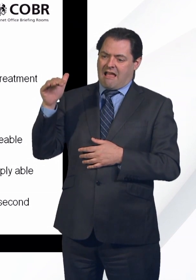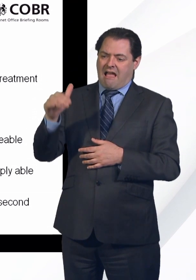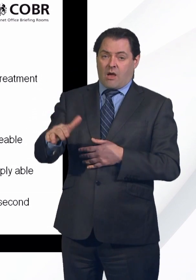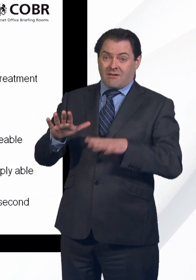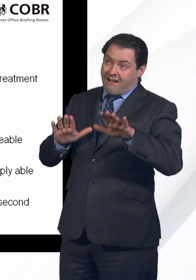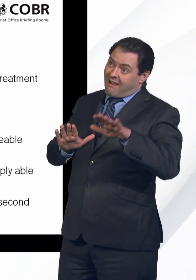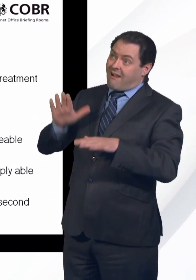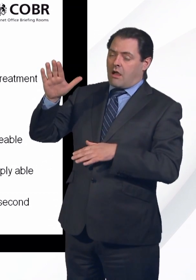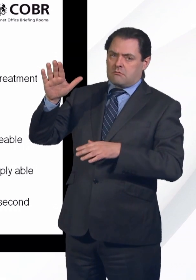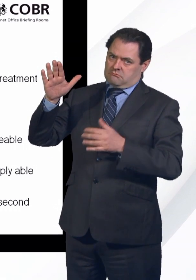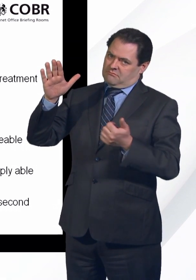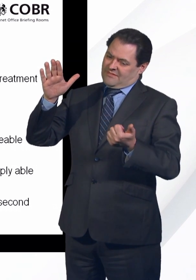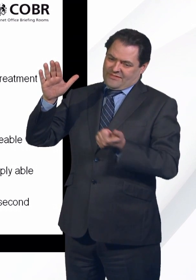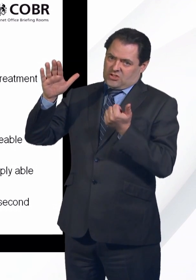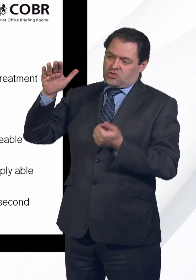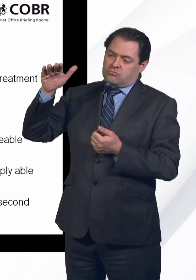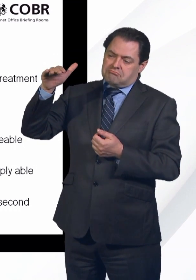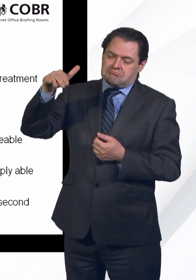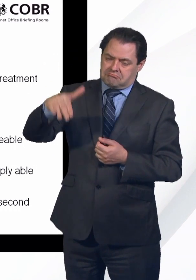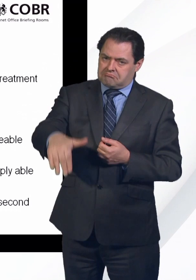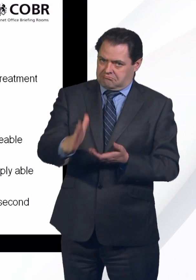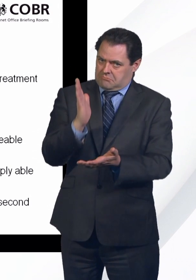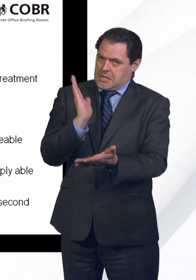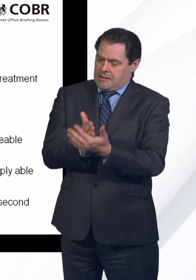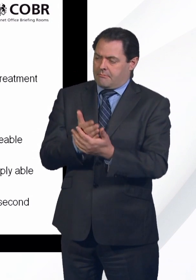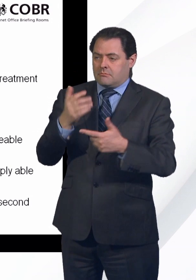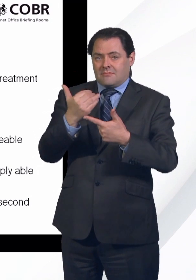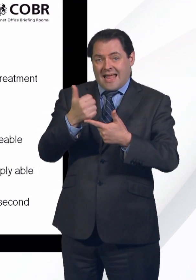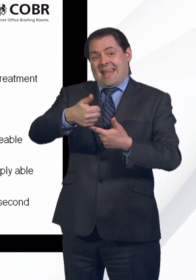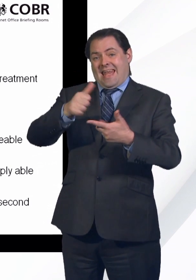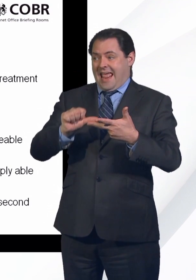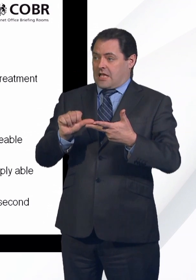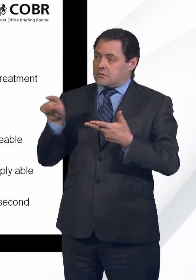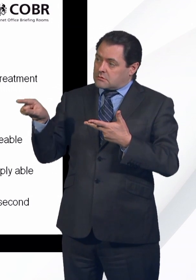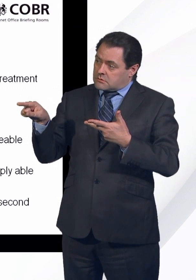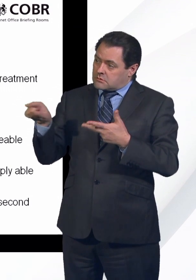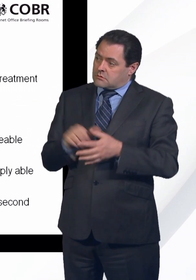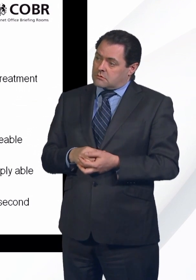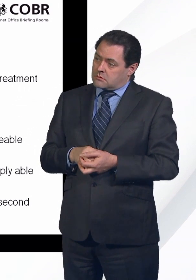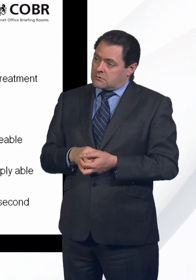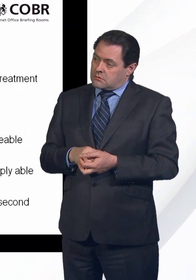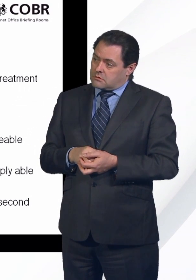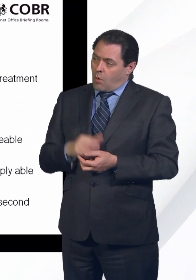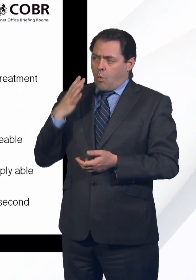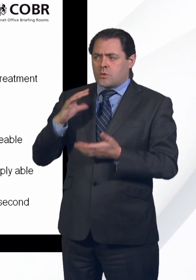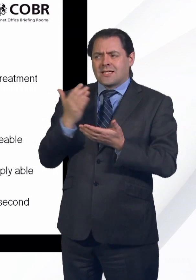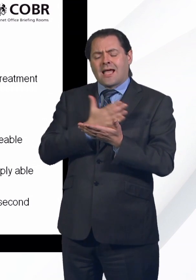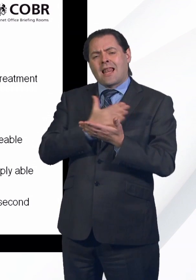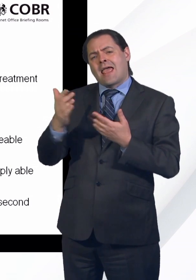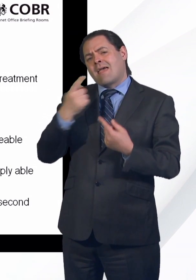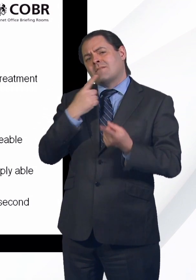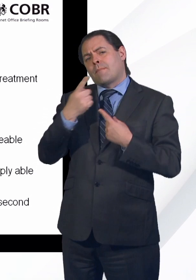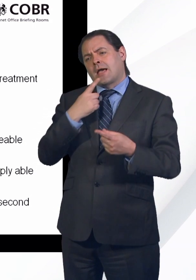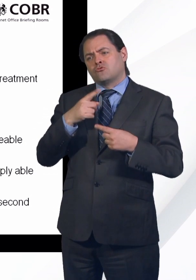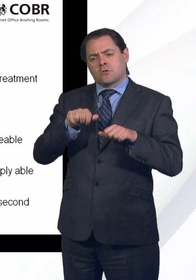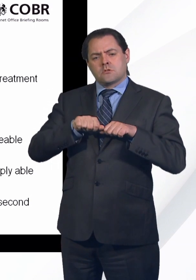peak. The next one is solid information that the rate of infection